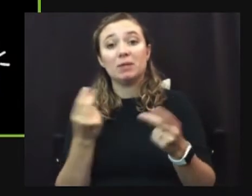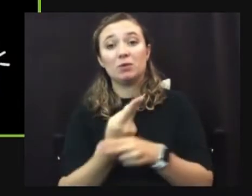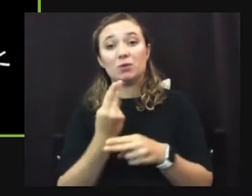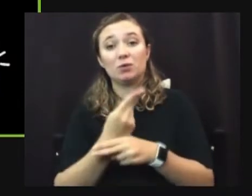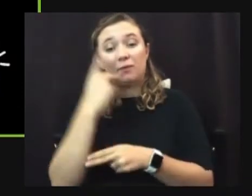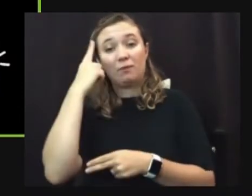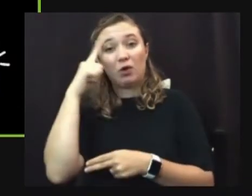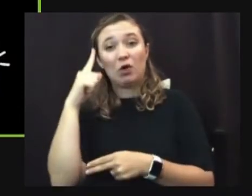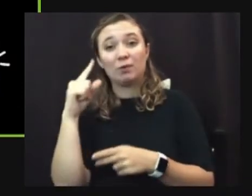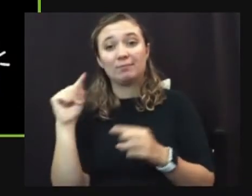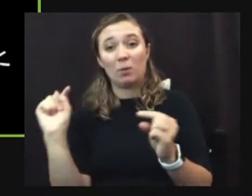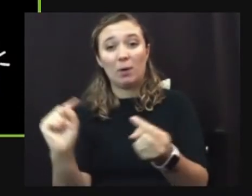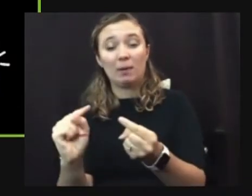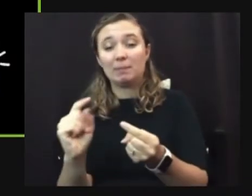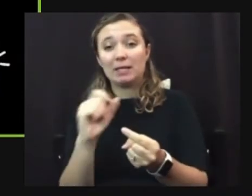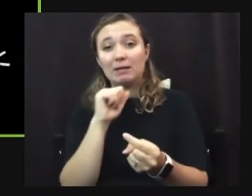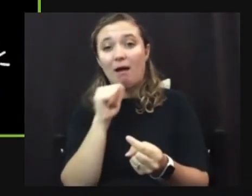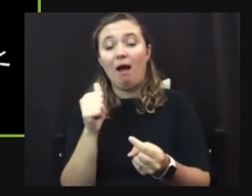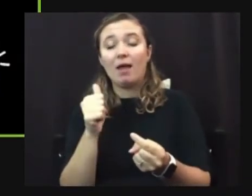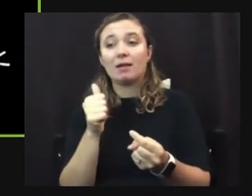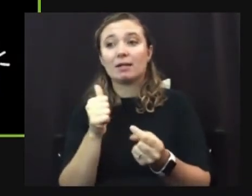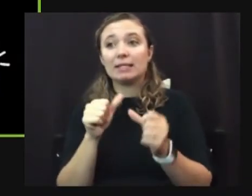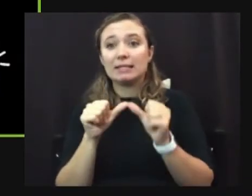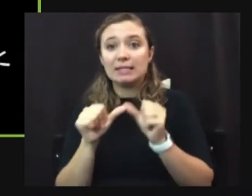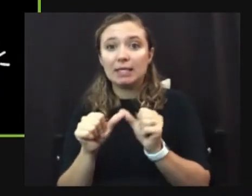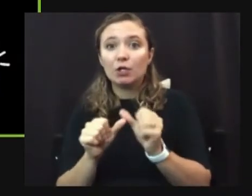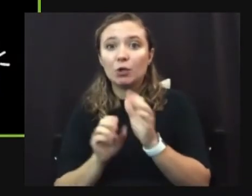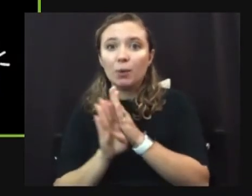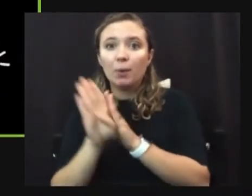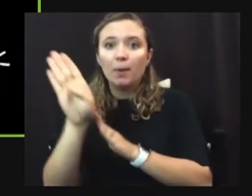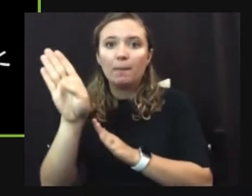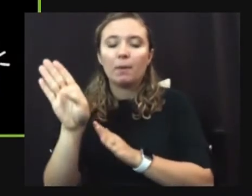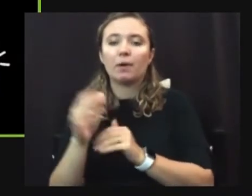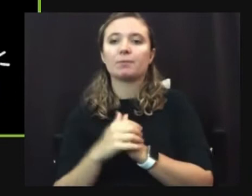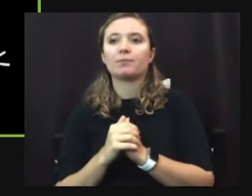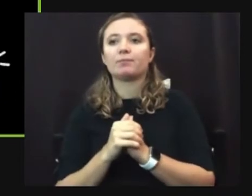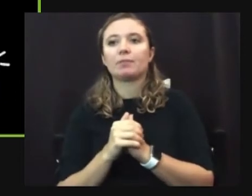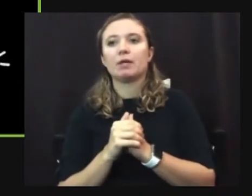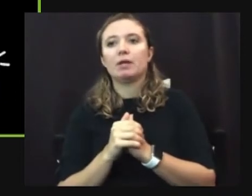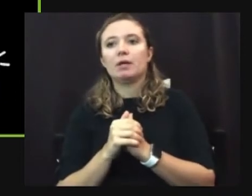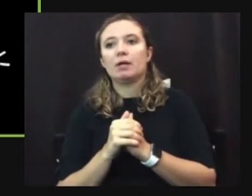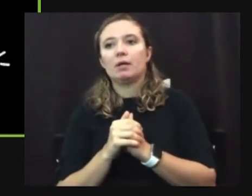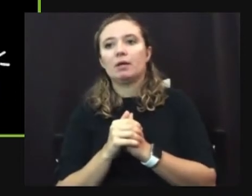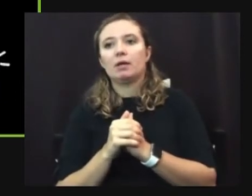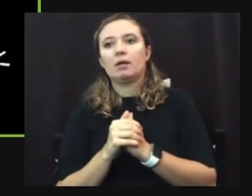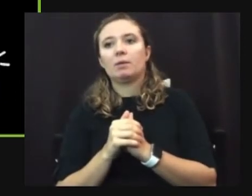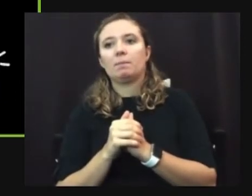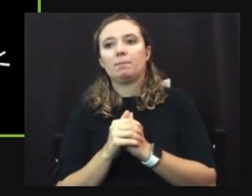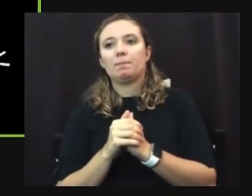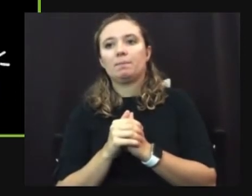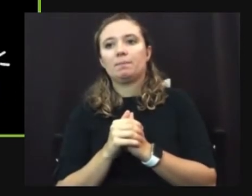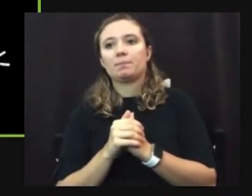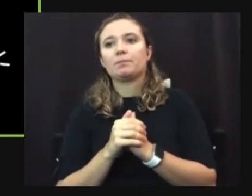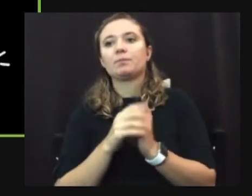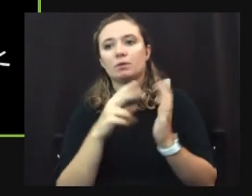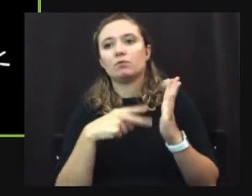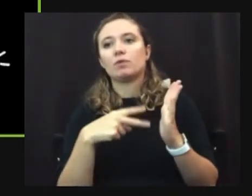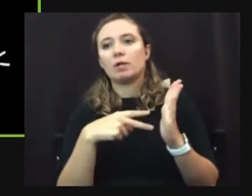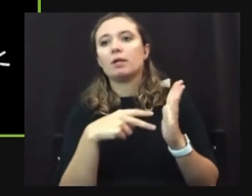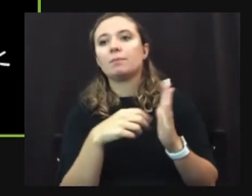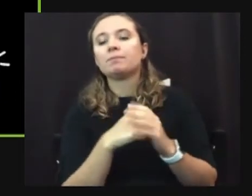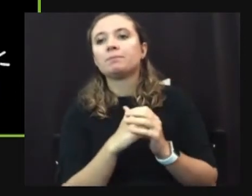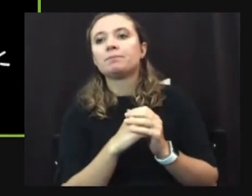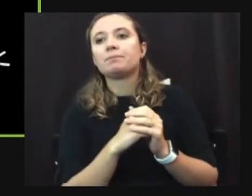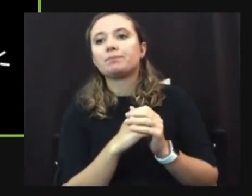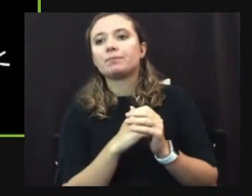progress. When those in positions of power operate from the empathic instinct to identify and relate to the most like